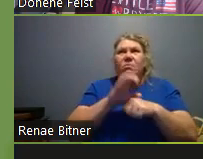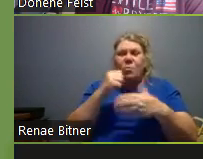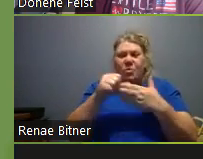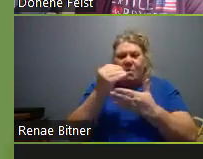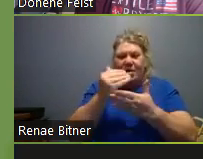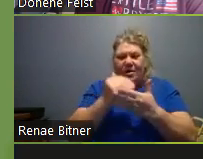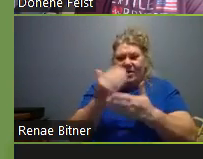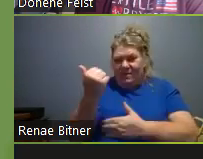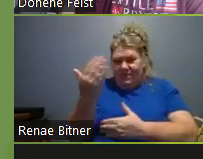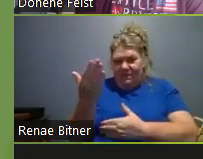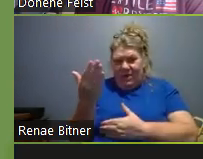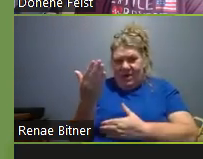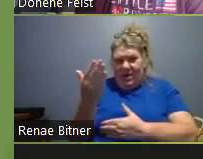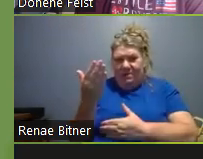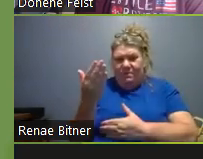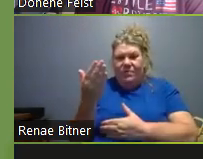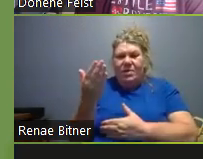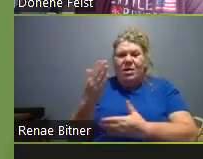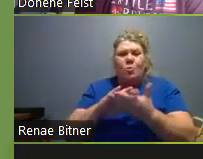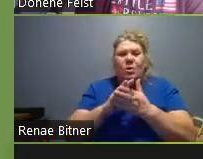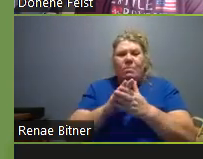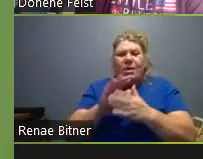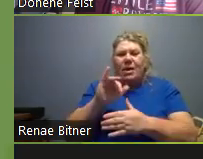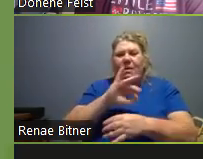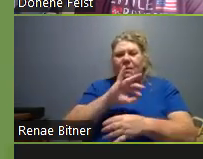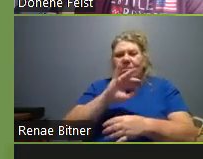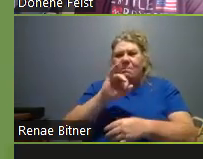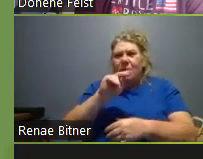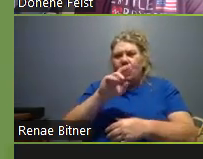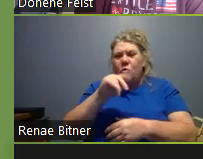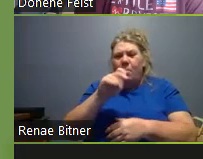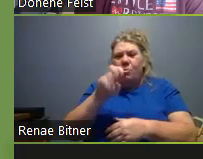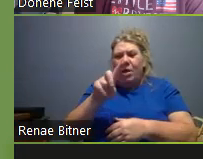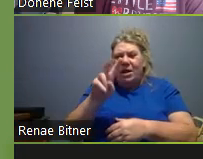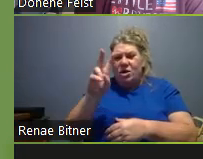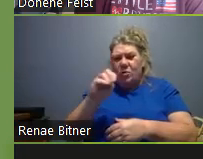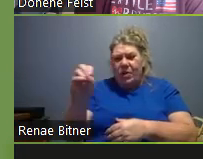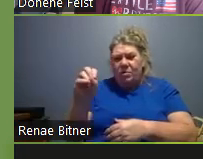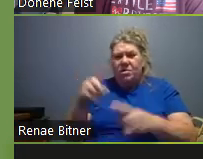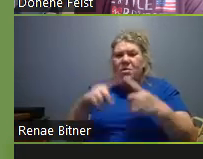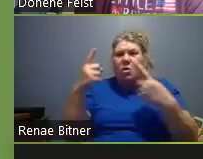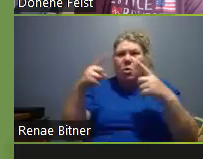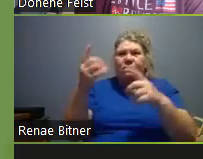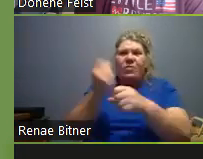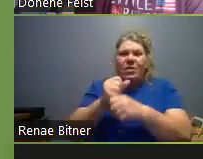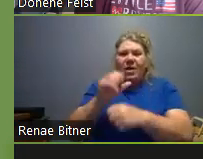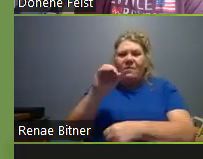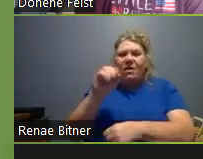of 15. We got incorporated in 2000. And then we finally received